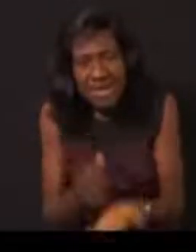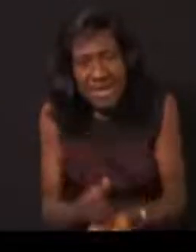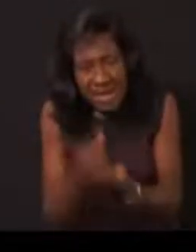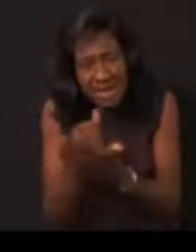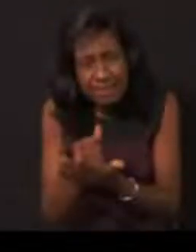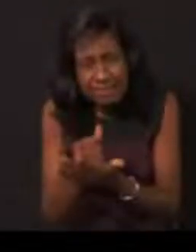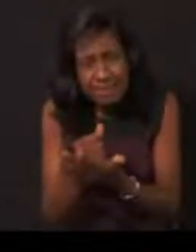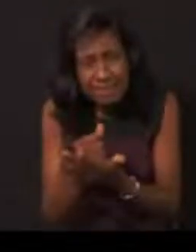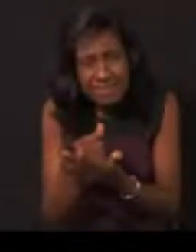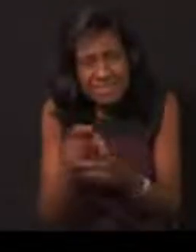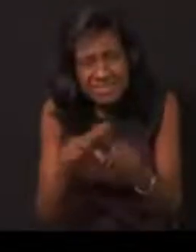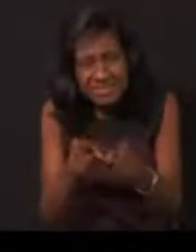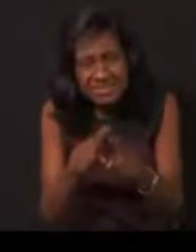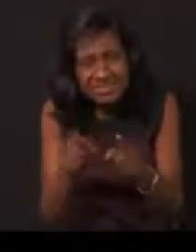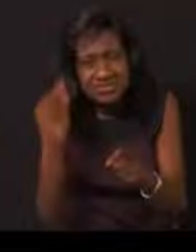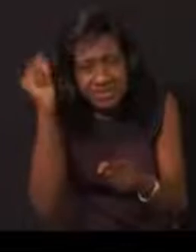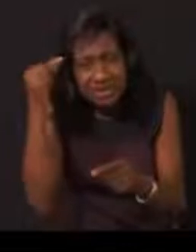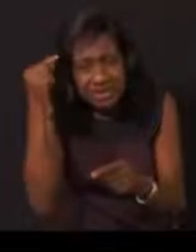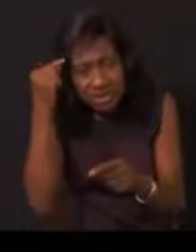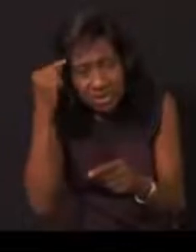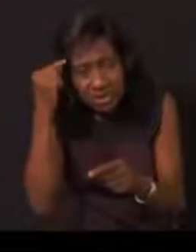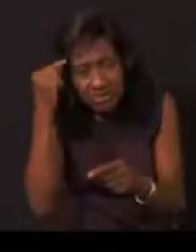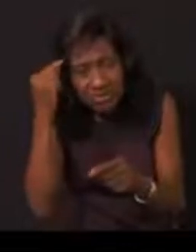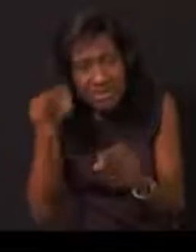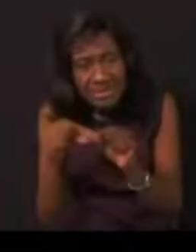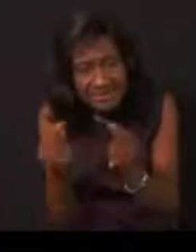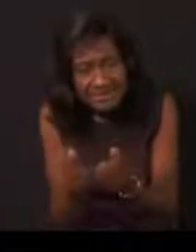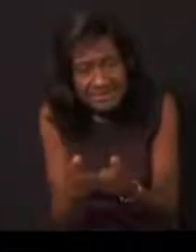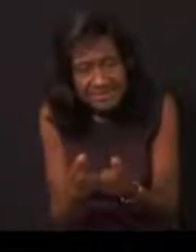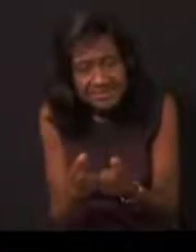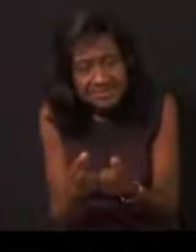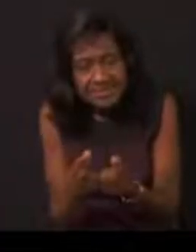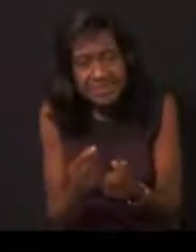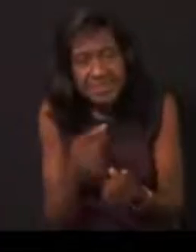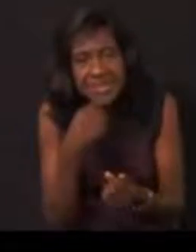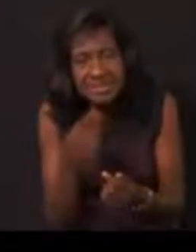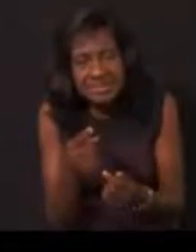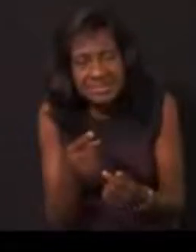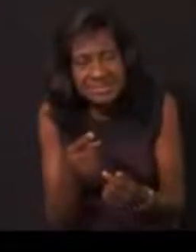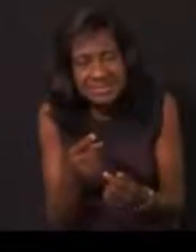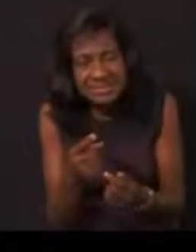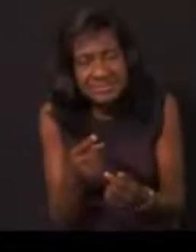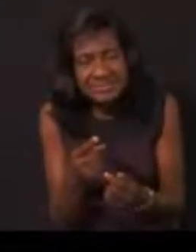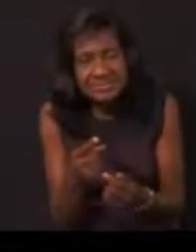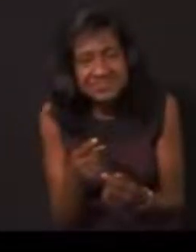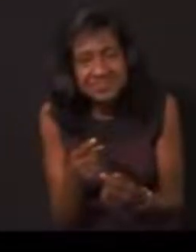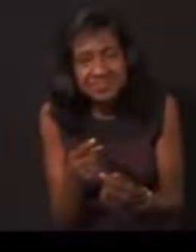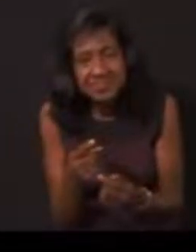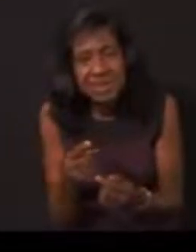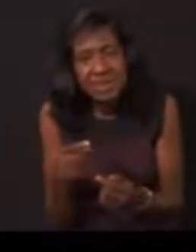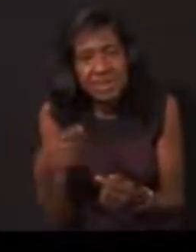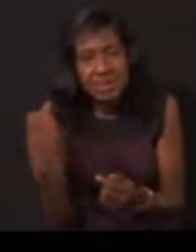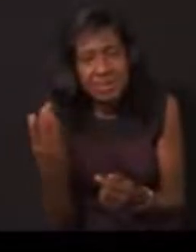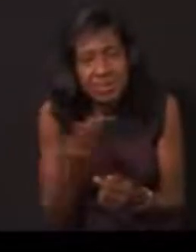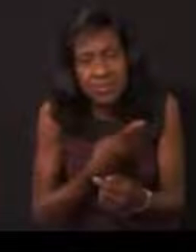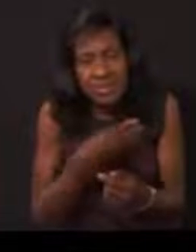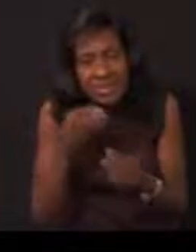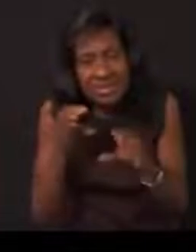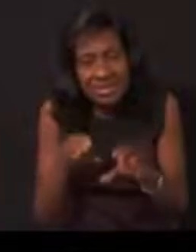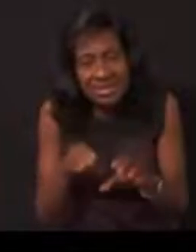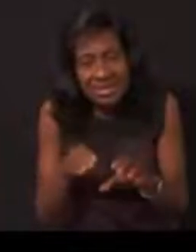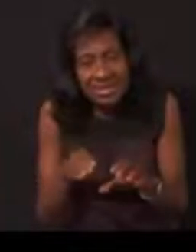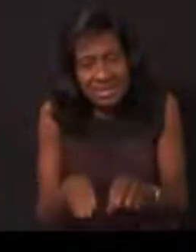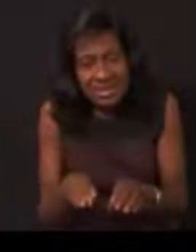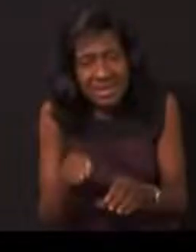challenges of supply and procurement. They're reliable, they're incredibly competitive, and we can be 100%